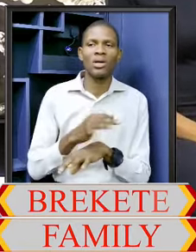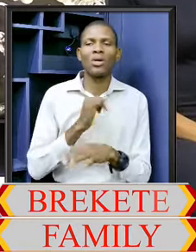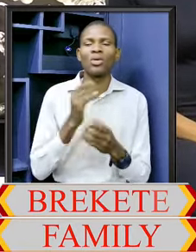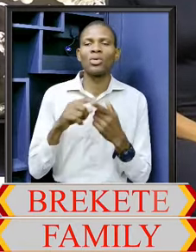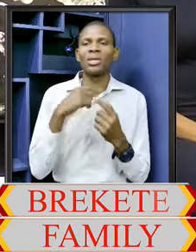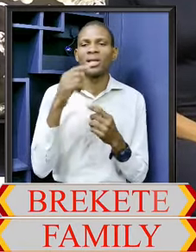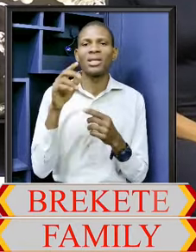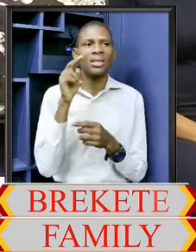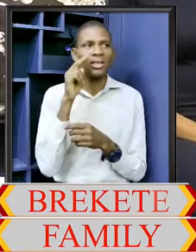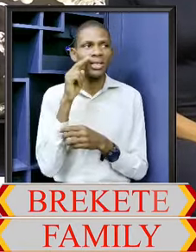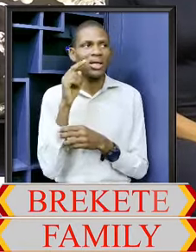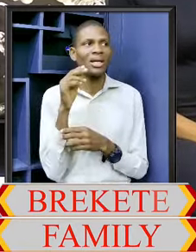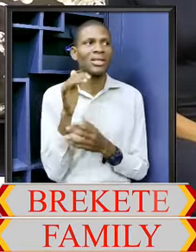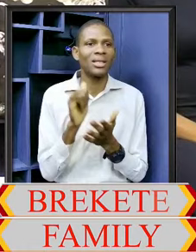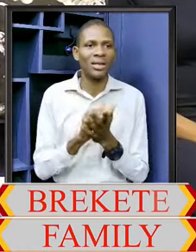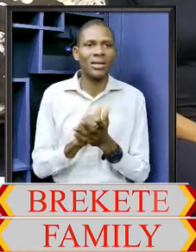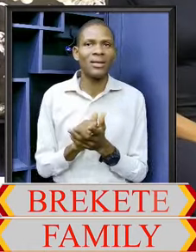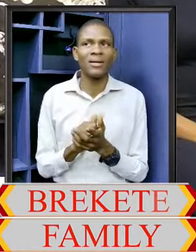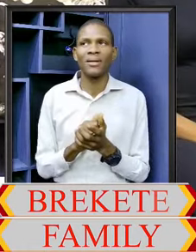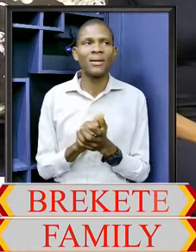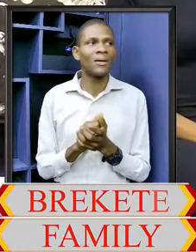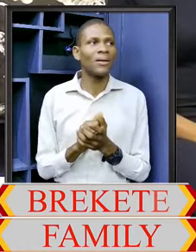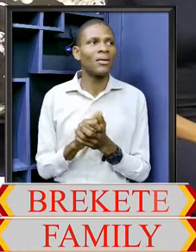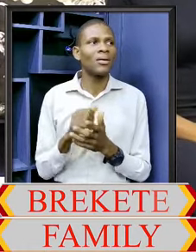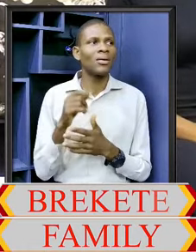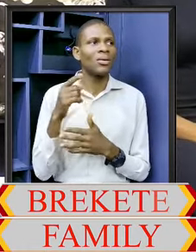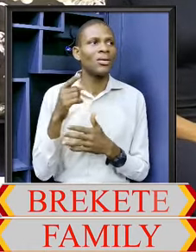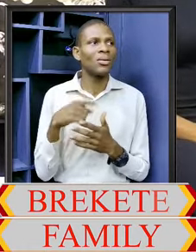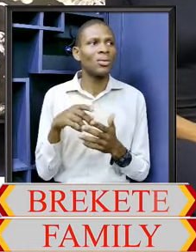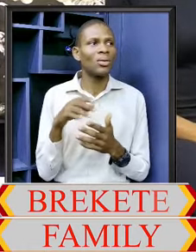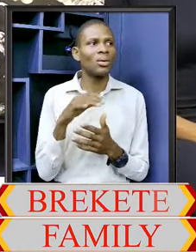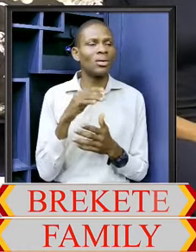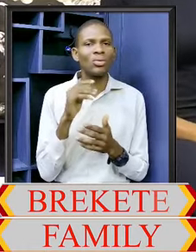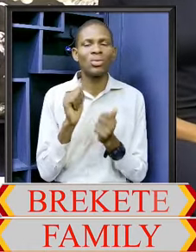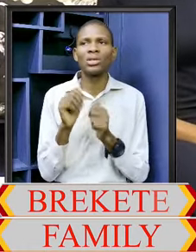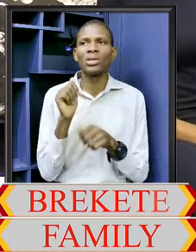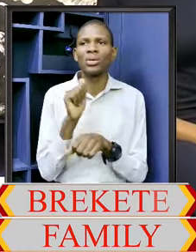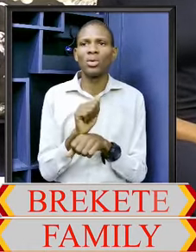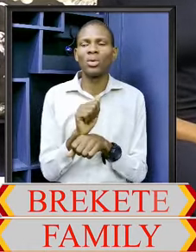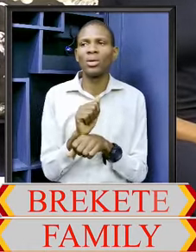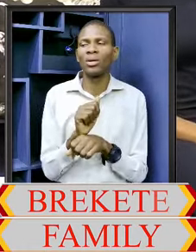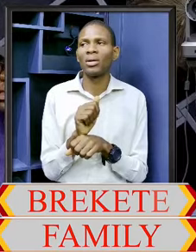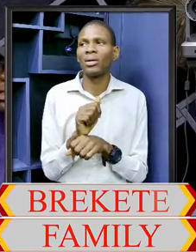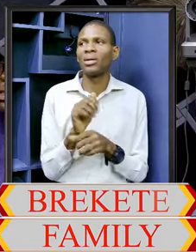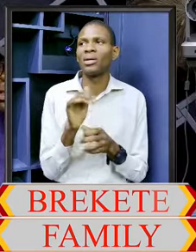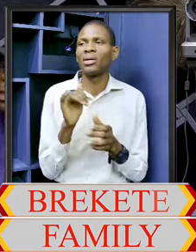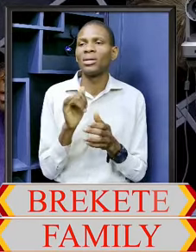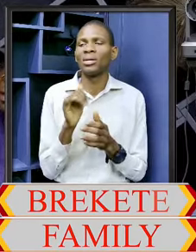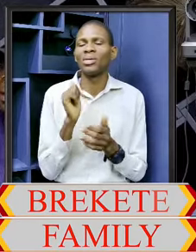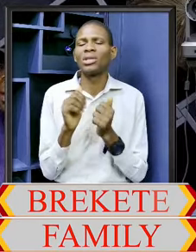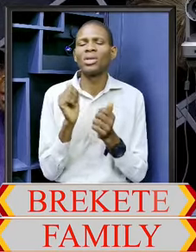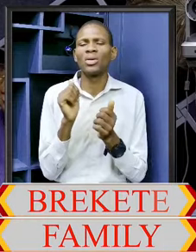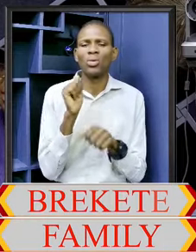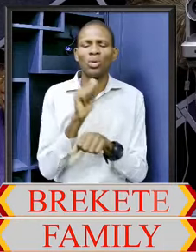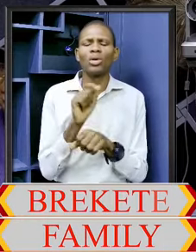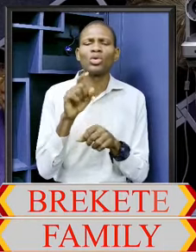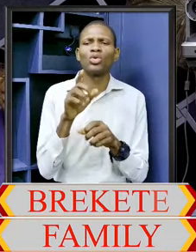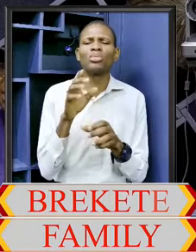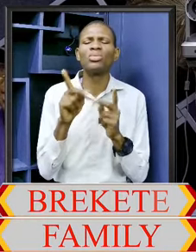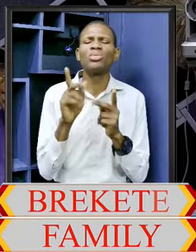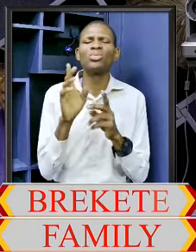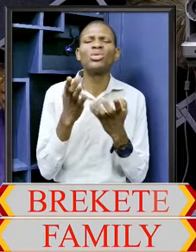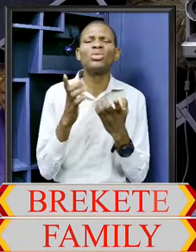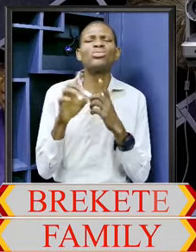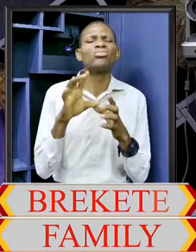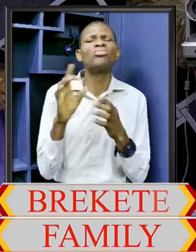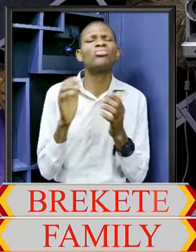to tell Nigerians say wait. Waiting by that work we wanna want to do, we make them talk. That thing